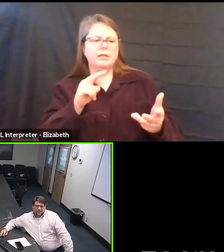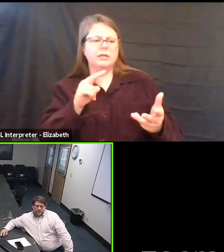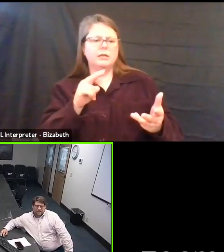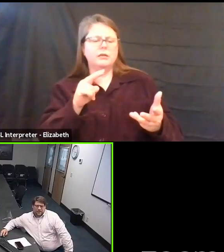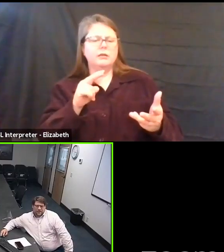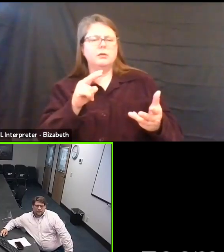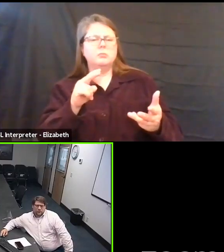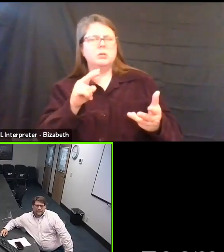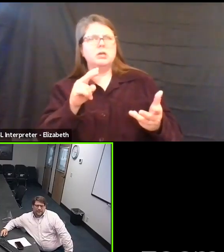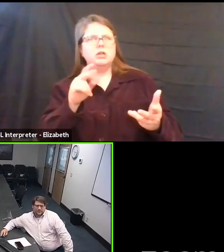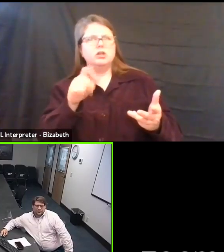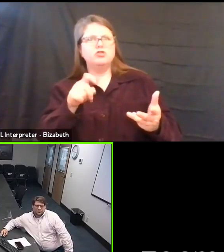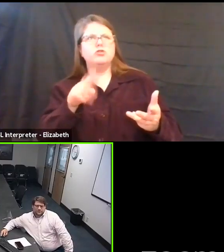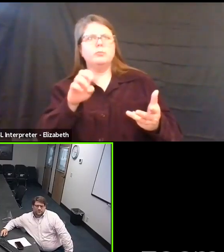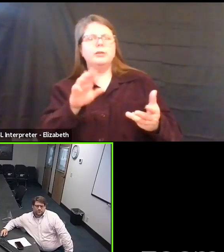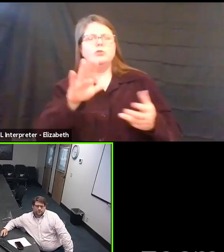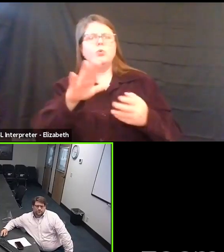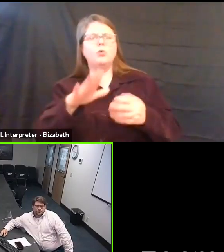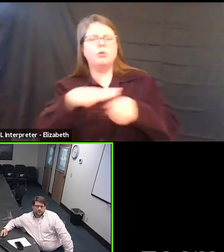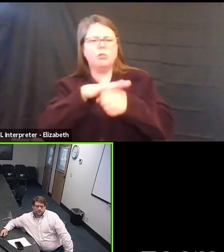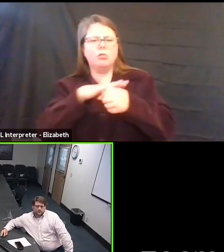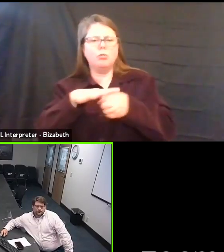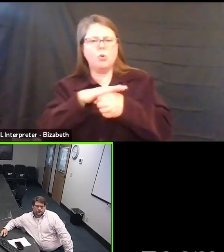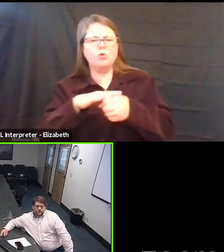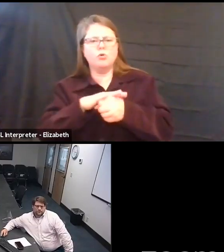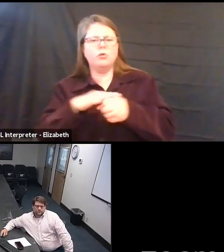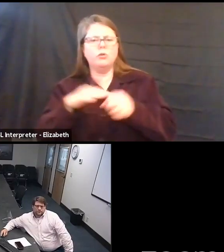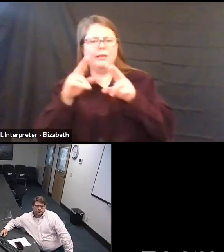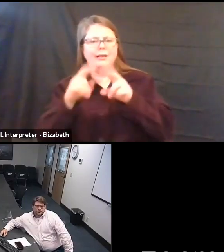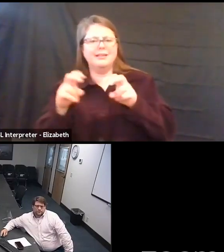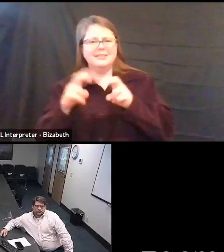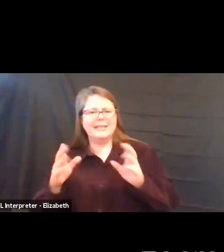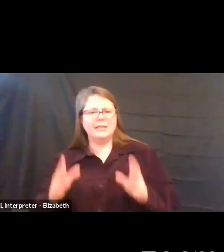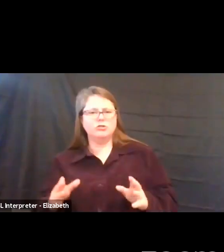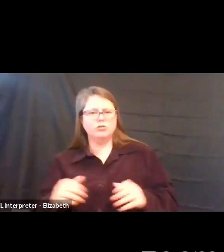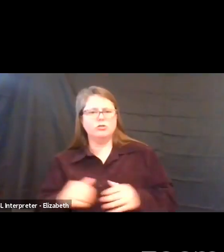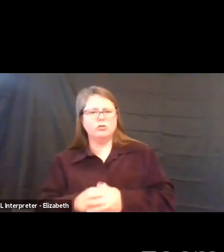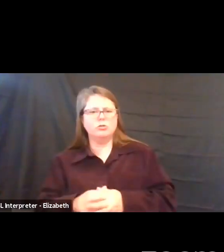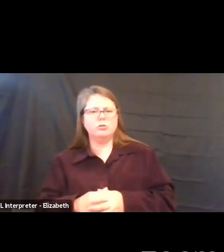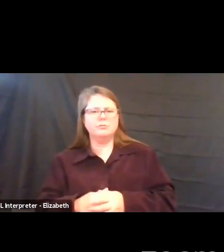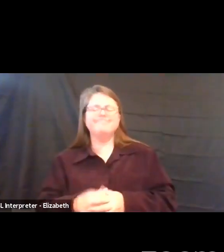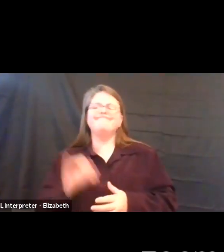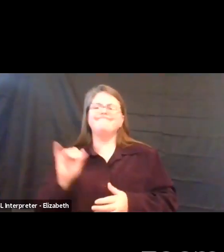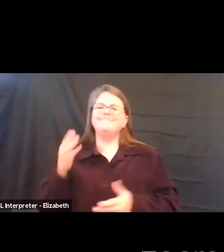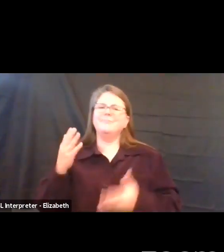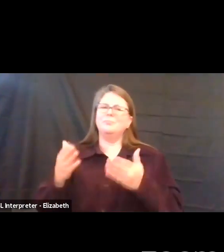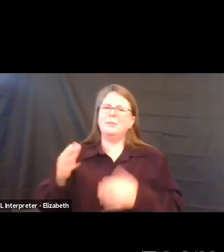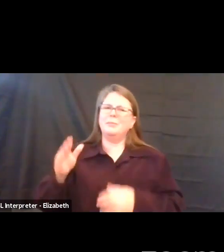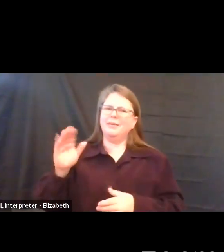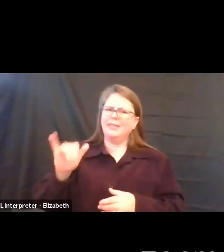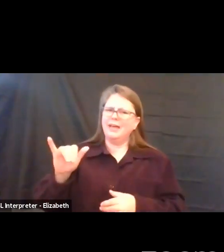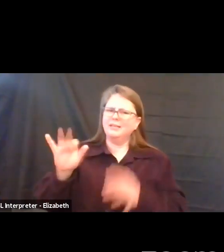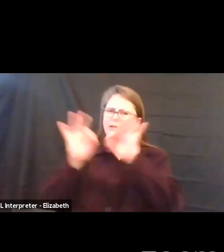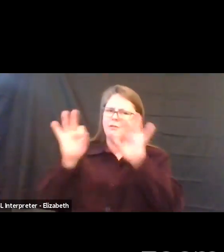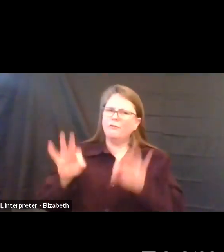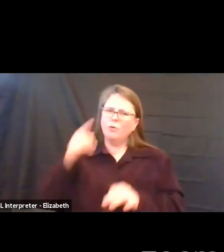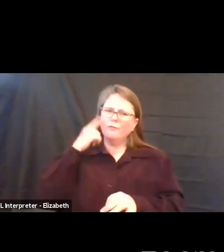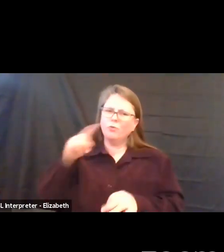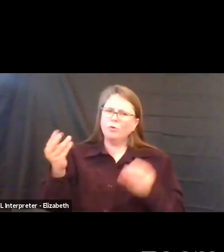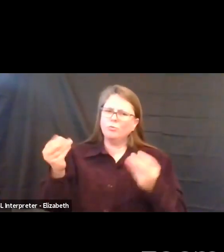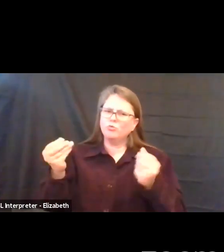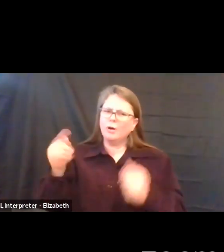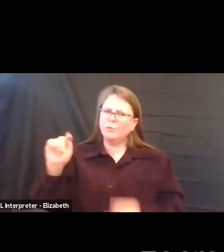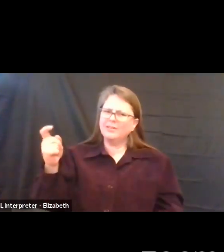assessor would handle. That may be a property tax abatement form. I'm not familiar with it. Anybody, any other